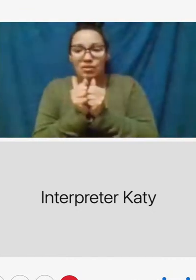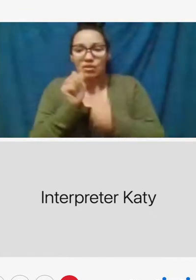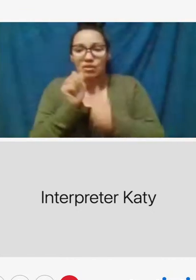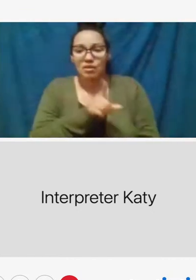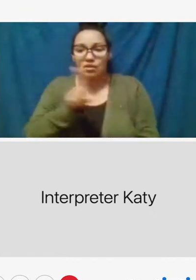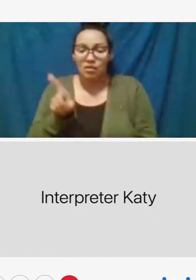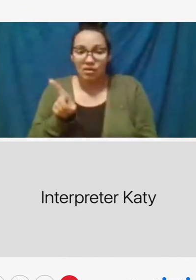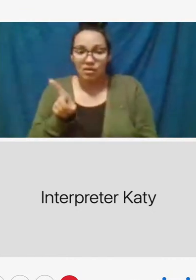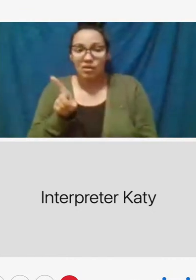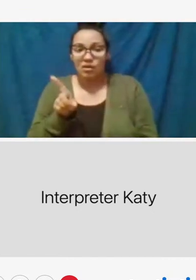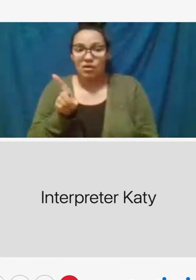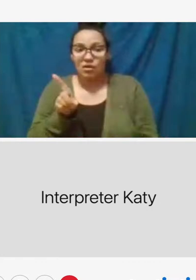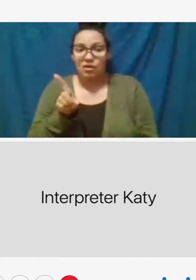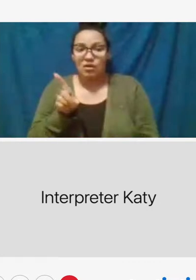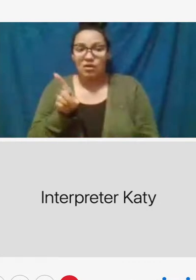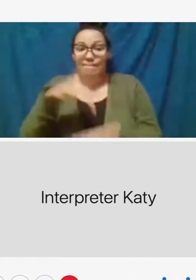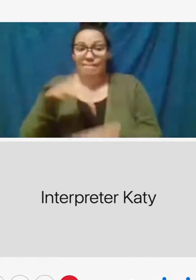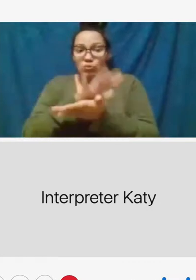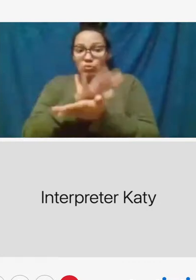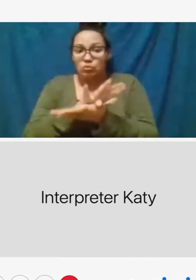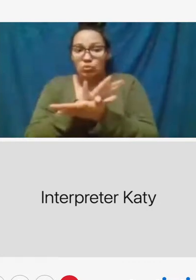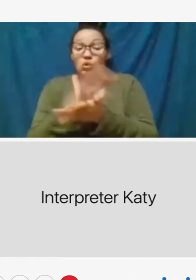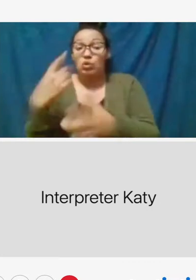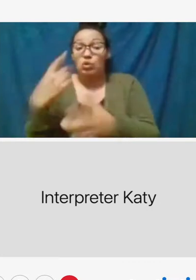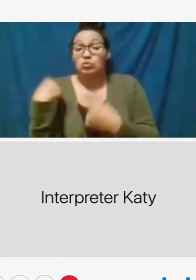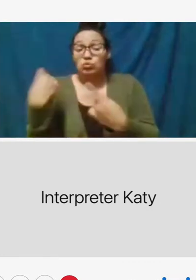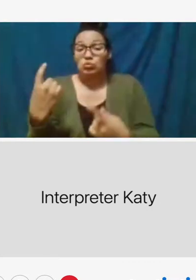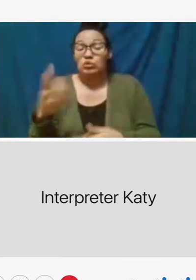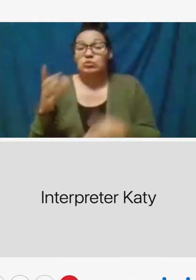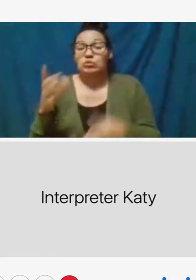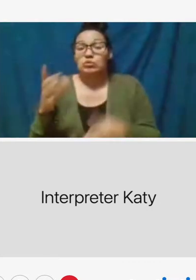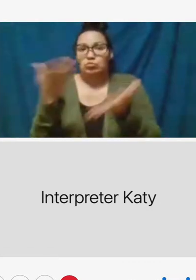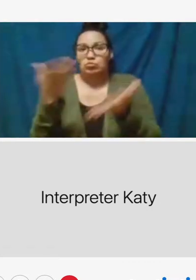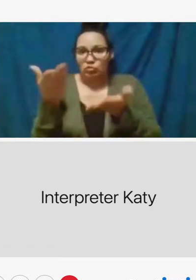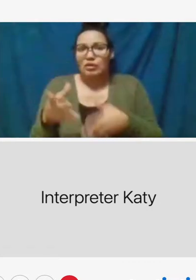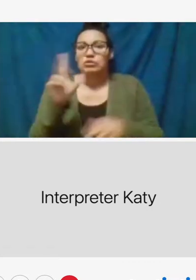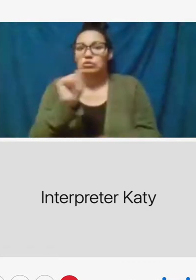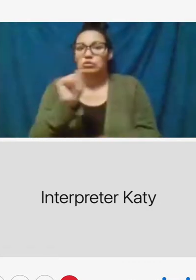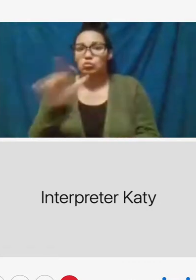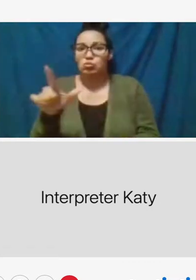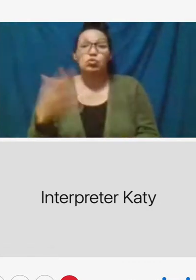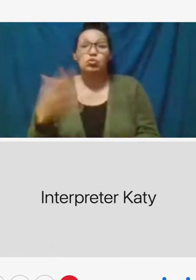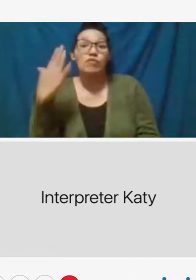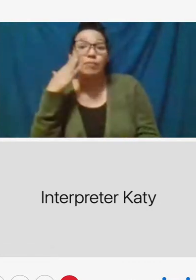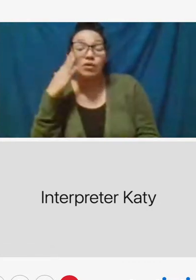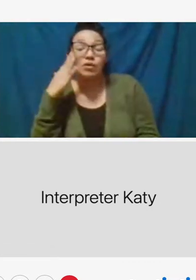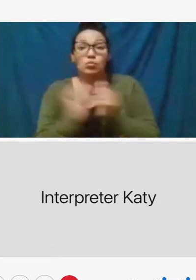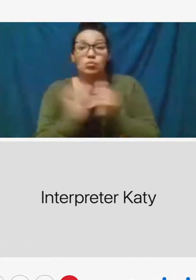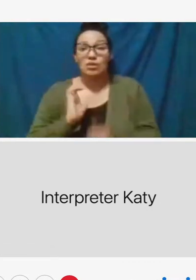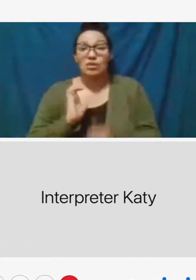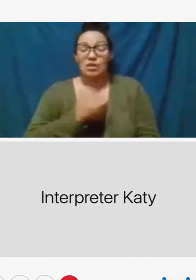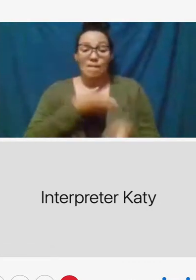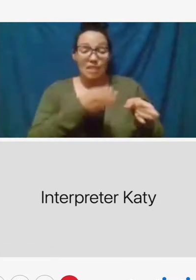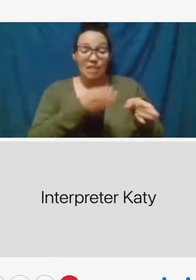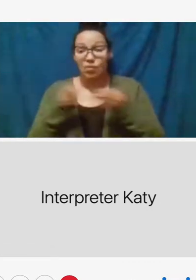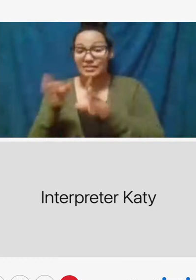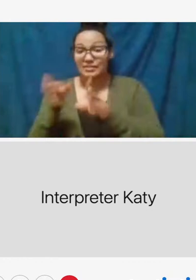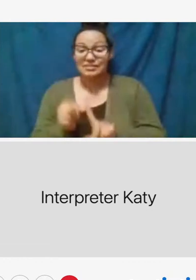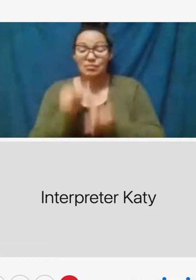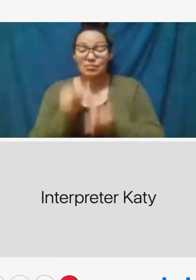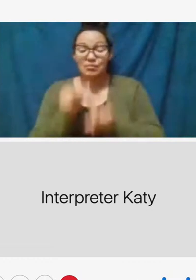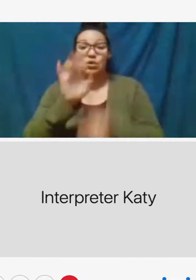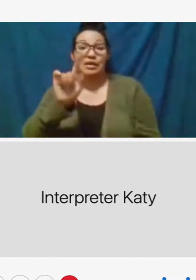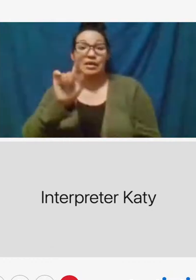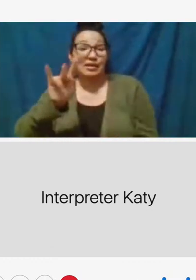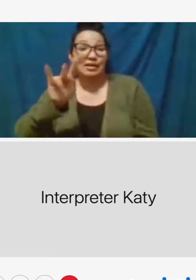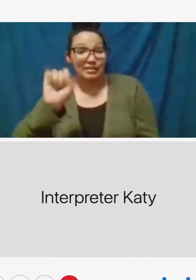video presentation inform slideshow served as a tool to familiarize future Bruins with our Pathways specialty electives like the V Visual and